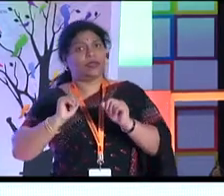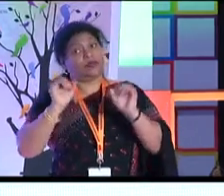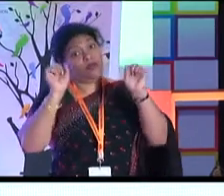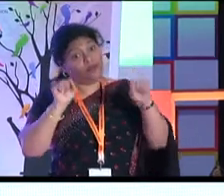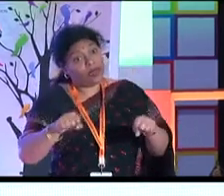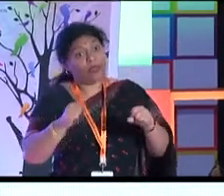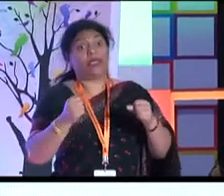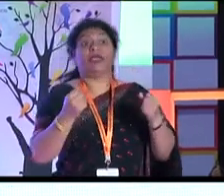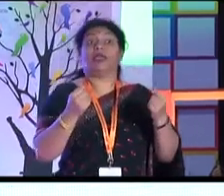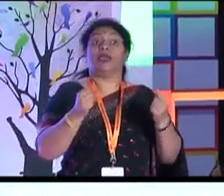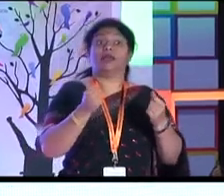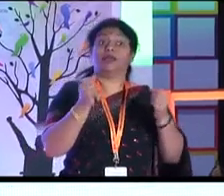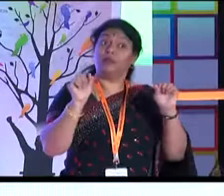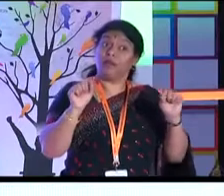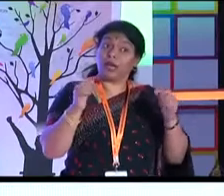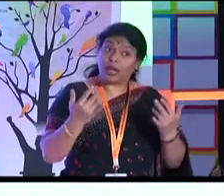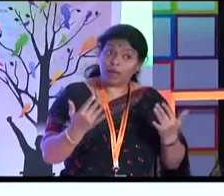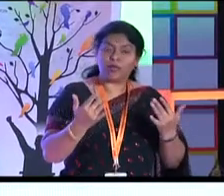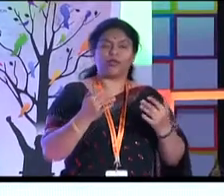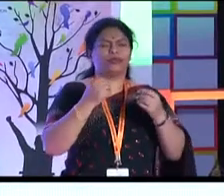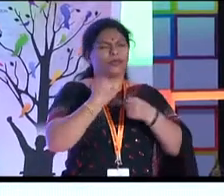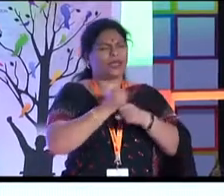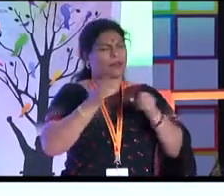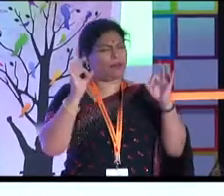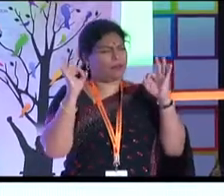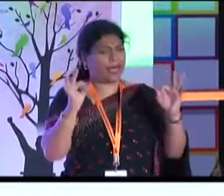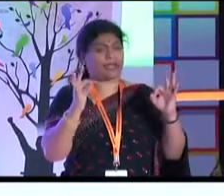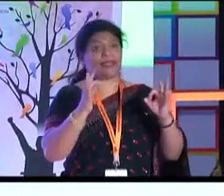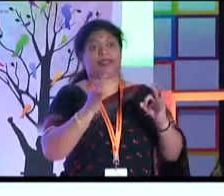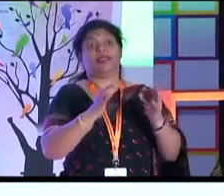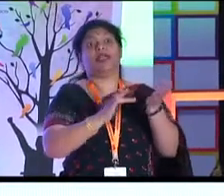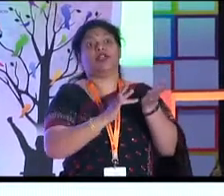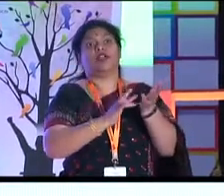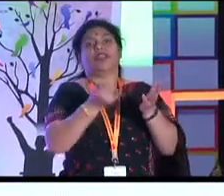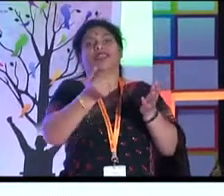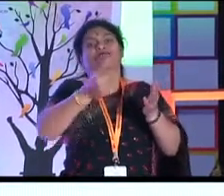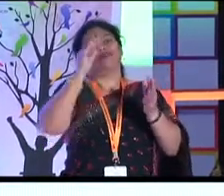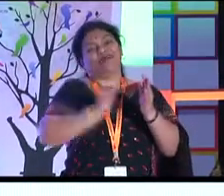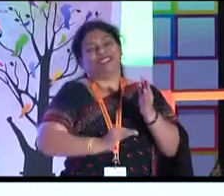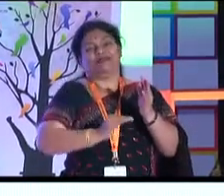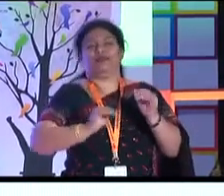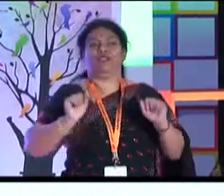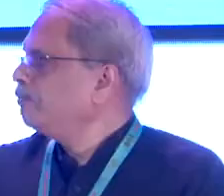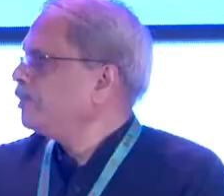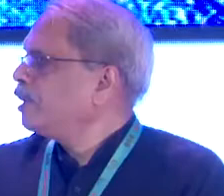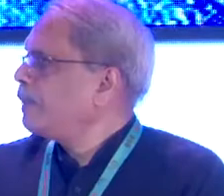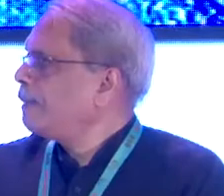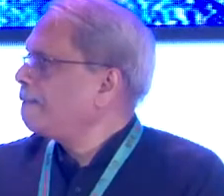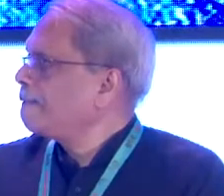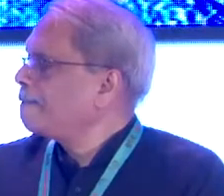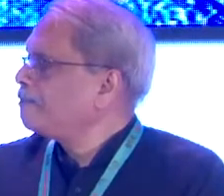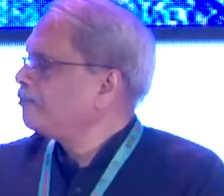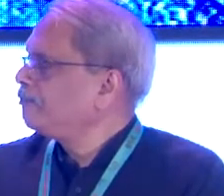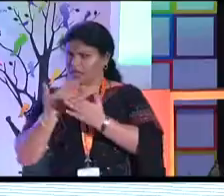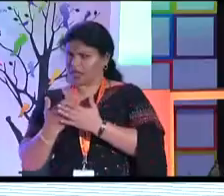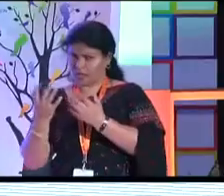be able to develop fantastic technologies, fantastic applications, and the cost will be affordable. Thank you. And I think I just want to